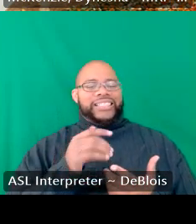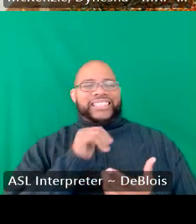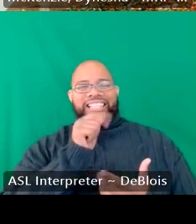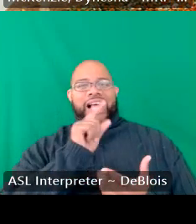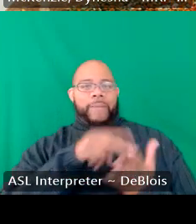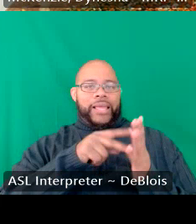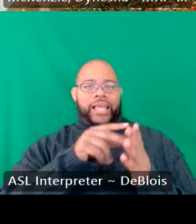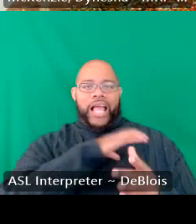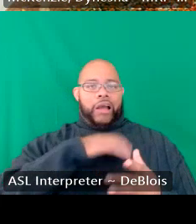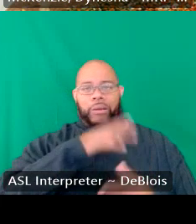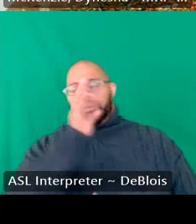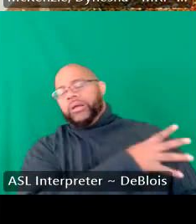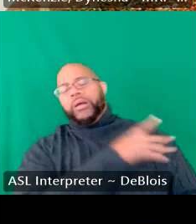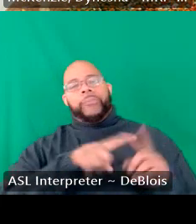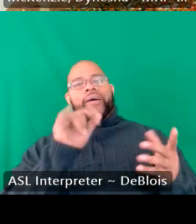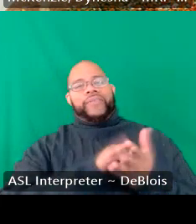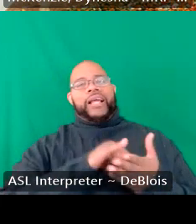away.